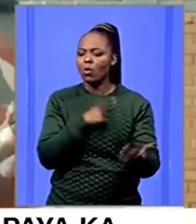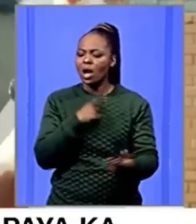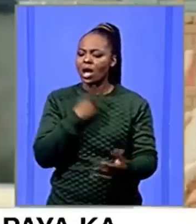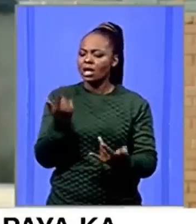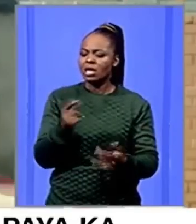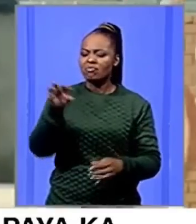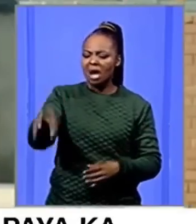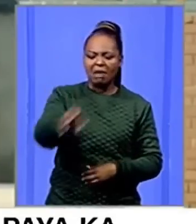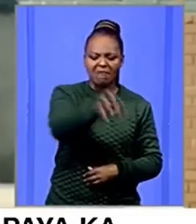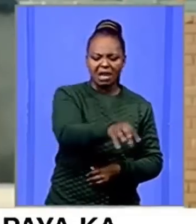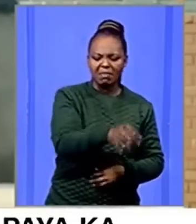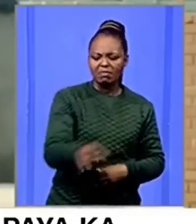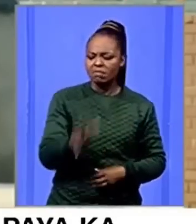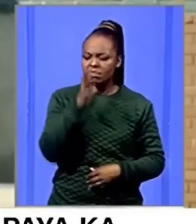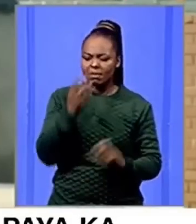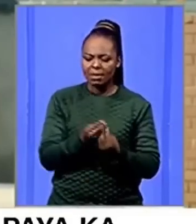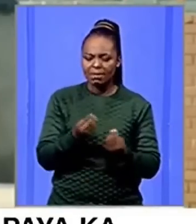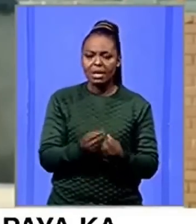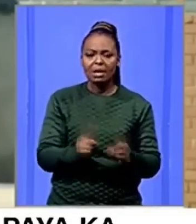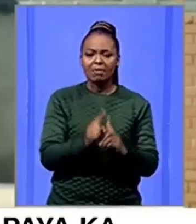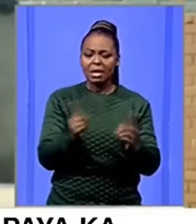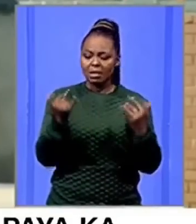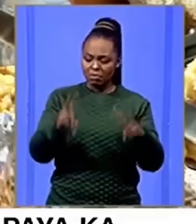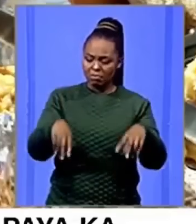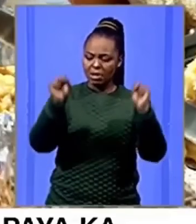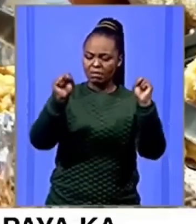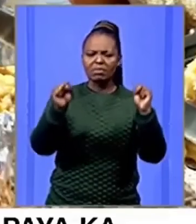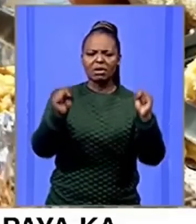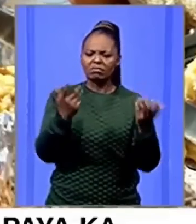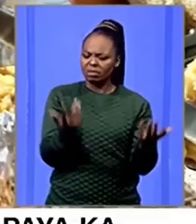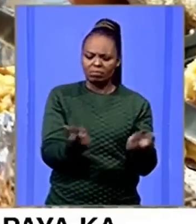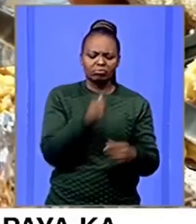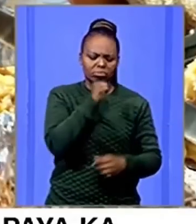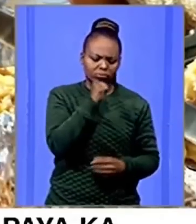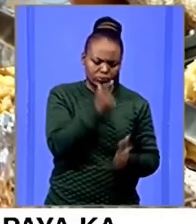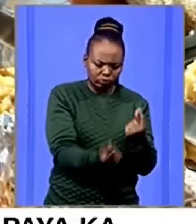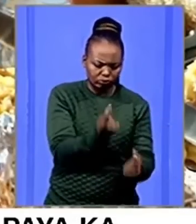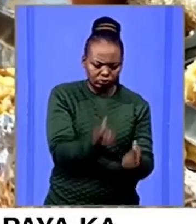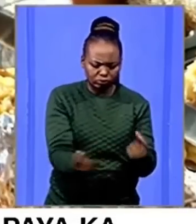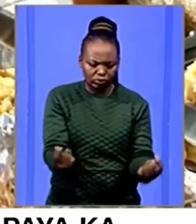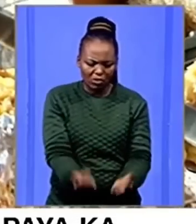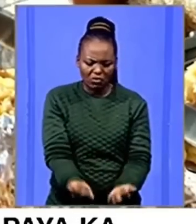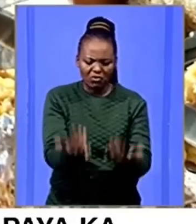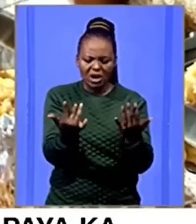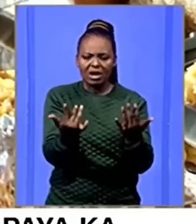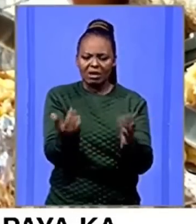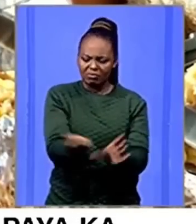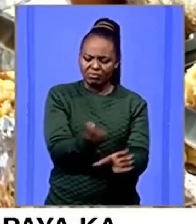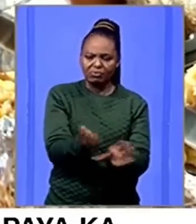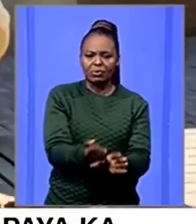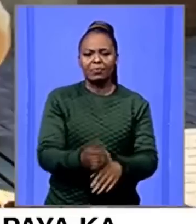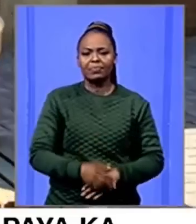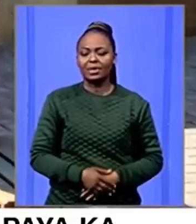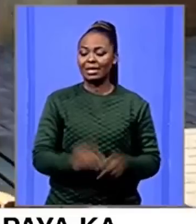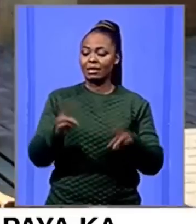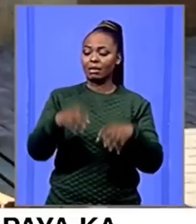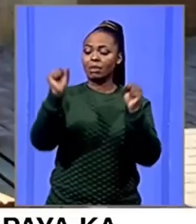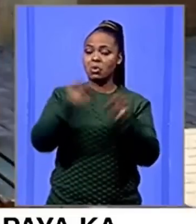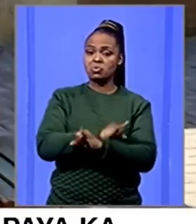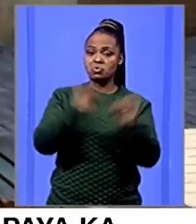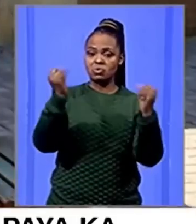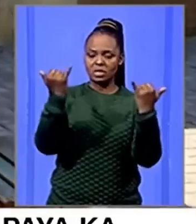dryers or irons or whatever. But we can do anything on the fire. Jaaka tlhatlhwa ya dijo e oketsega, tsela eno ya go apaya ebile e sa